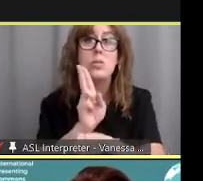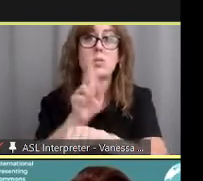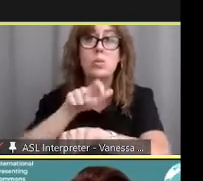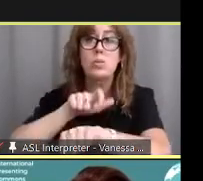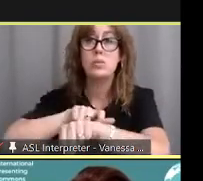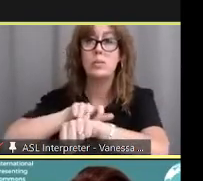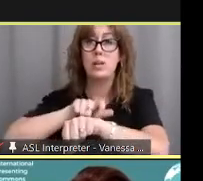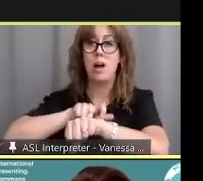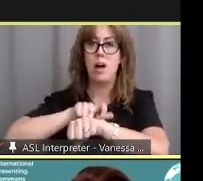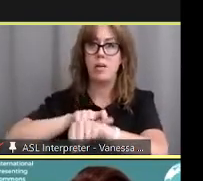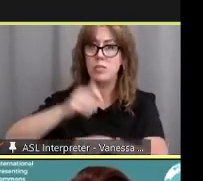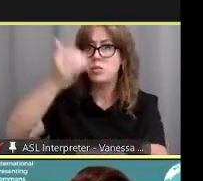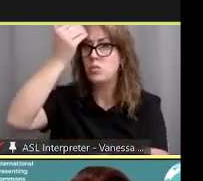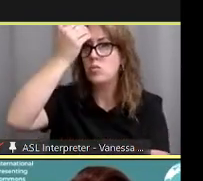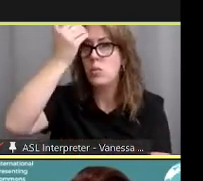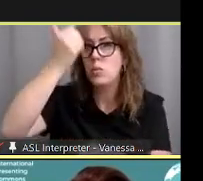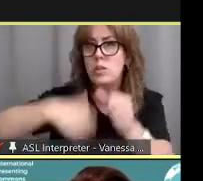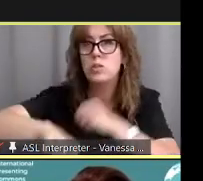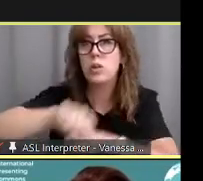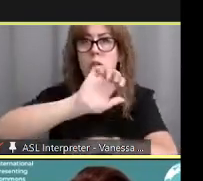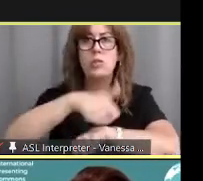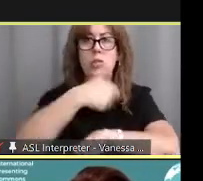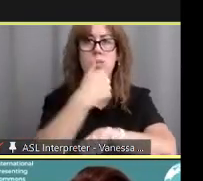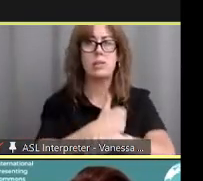one another, to build trust.